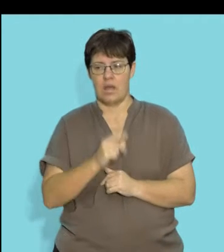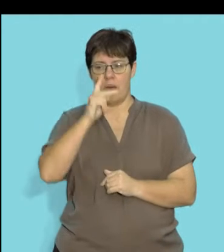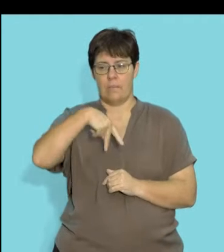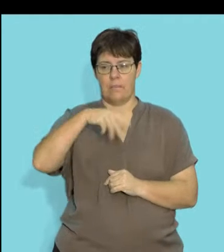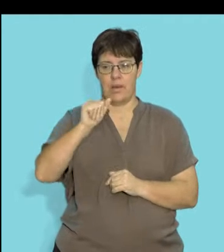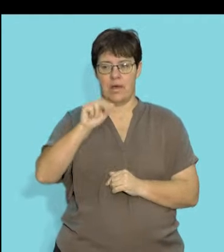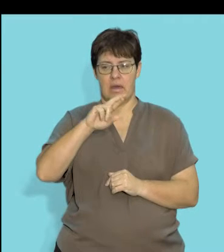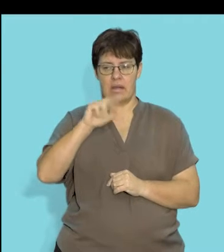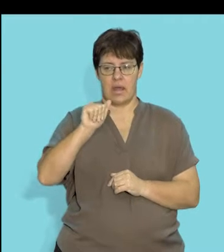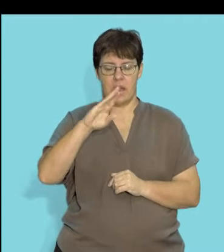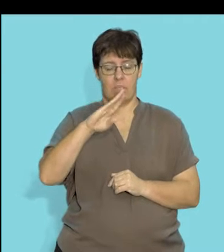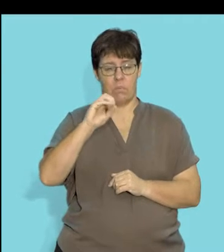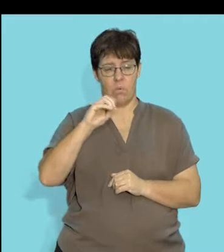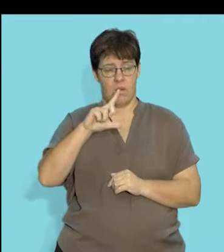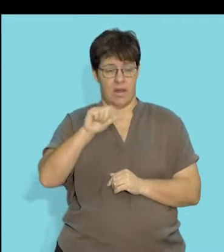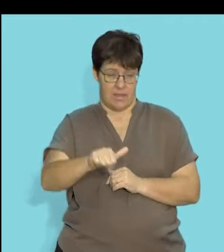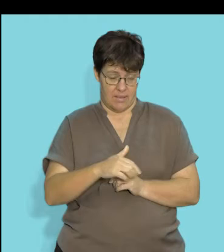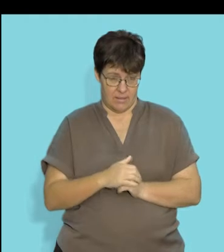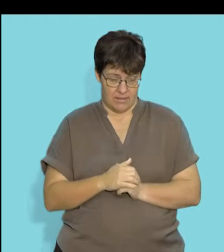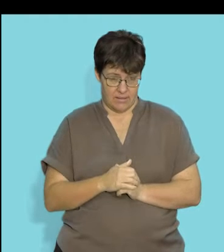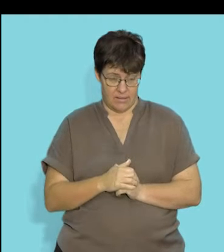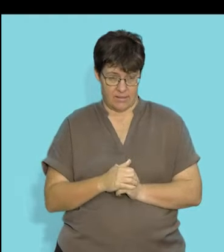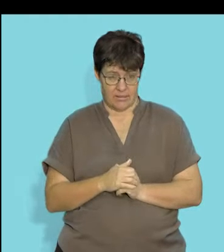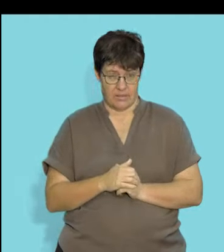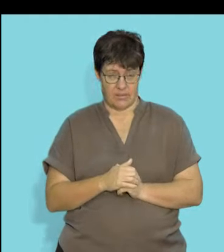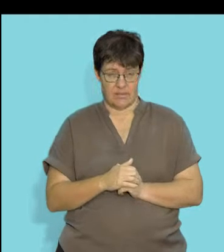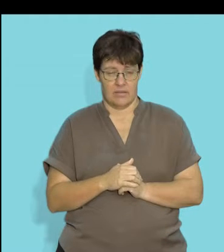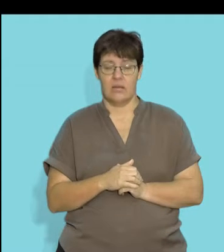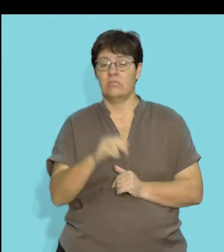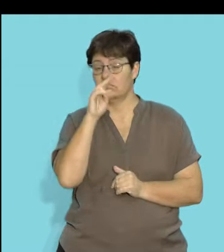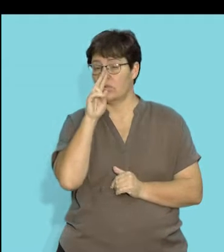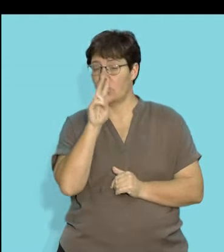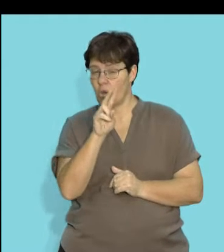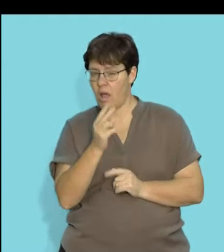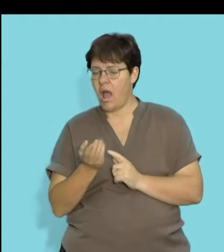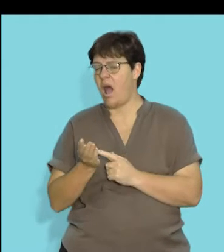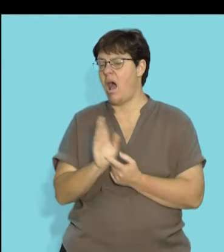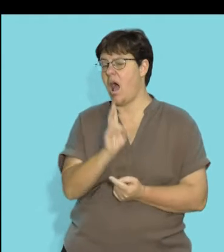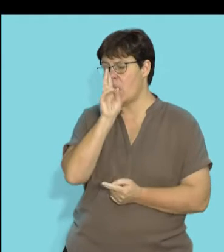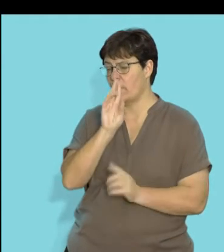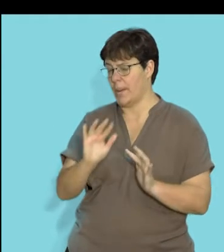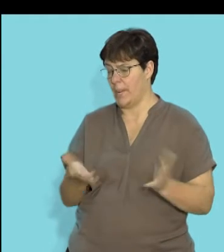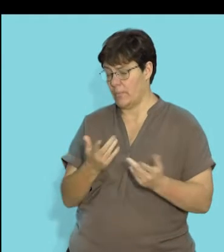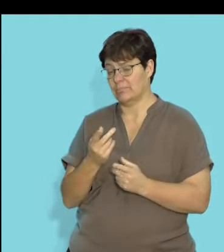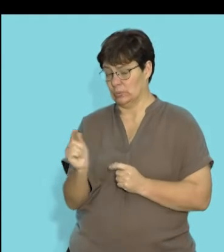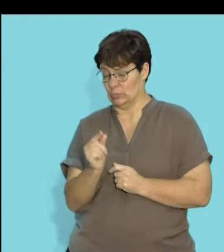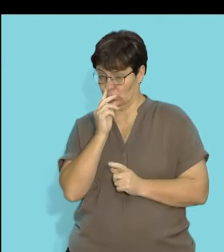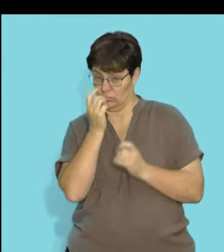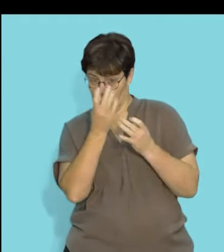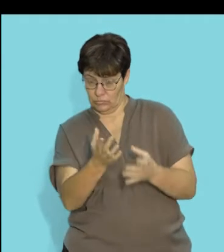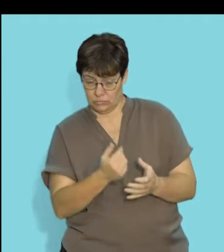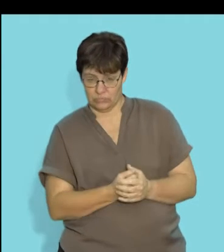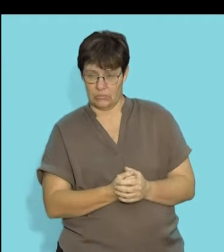a parabola, right? So this is called a parabola, which we will look at the shape of it just